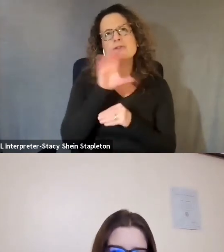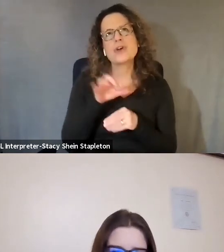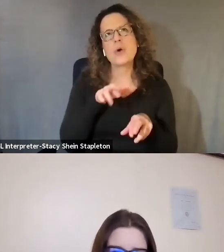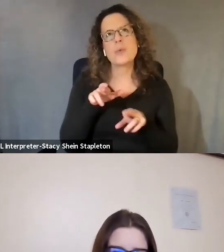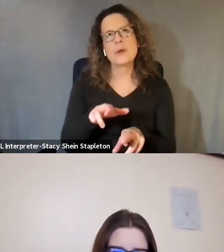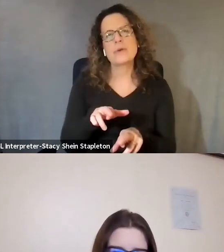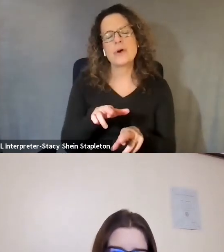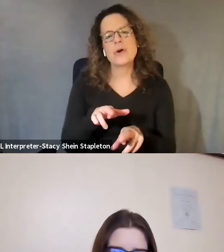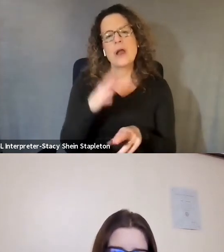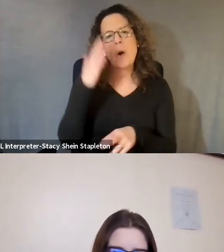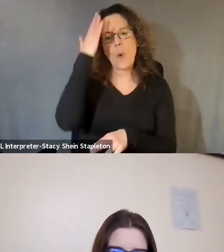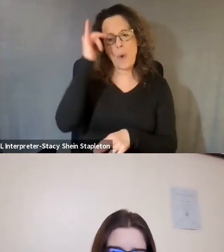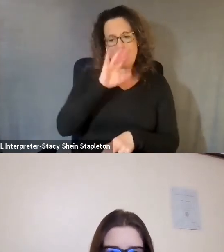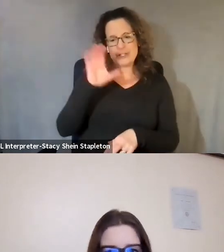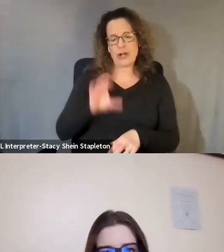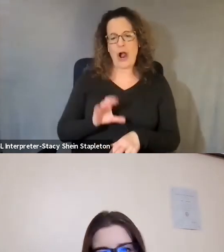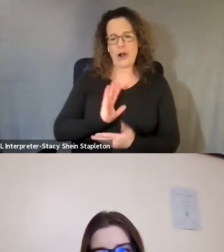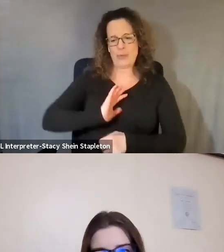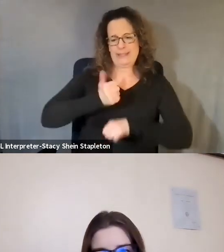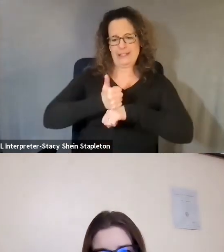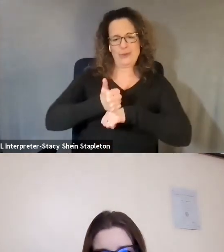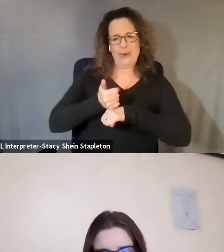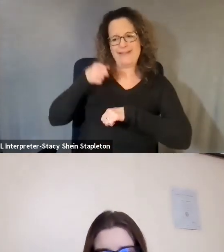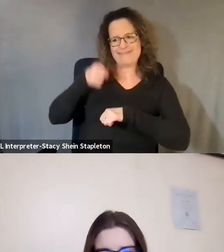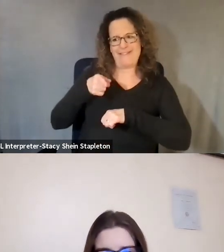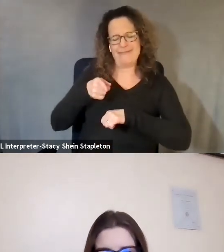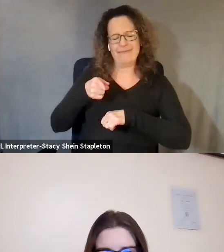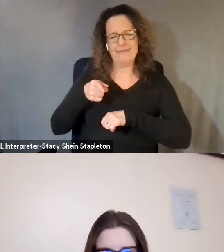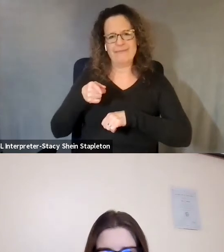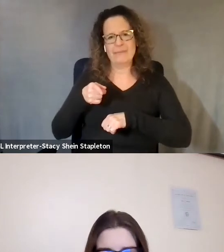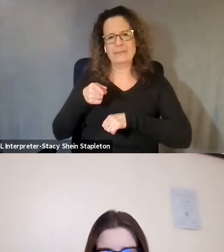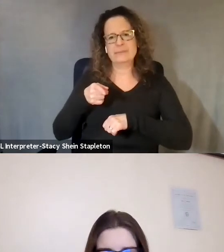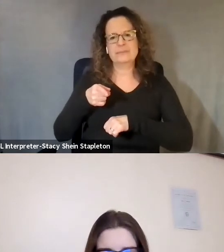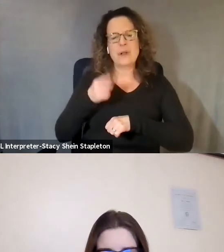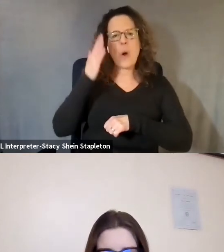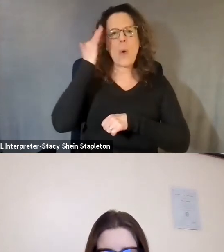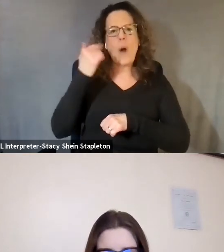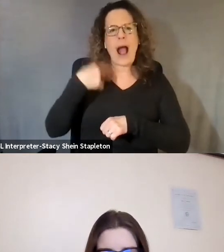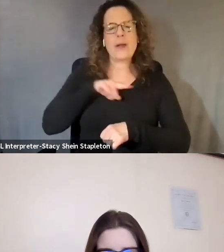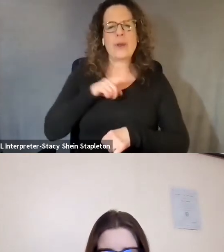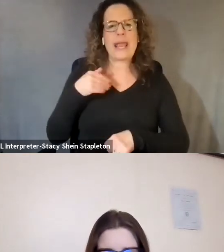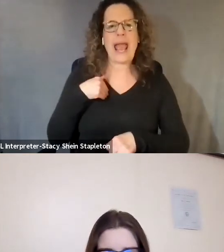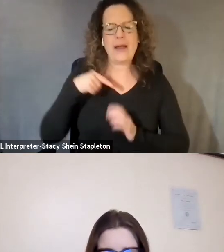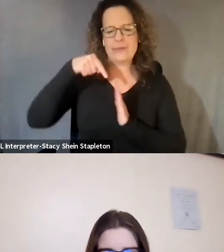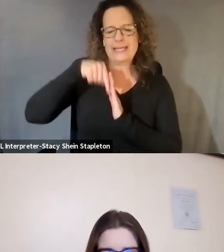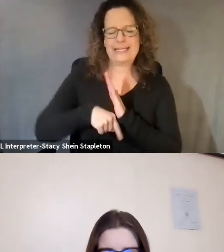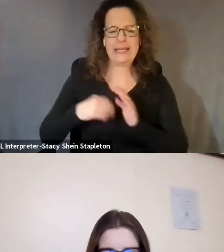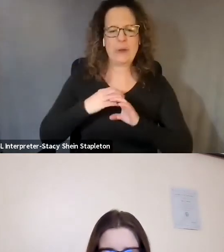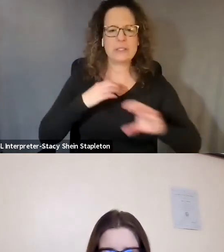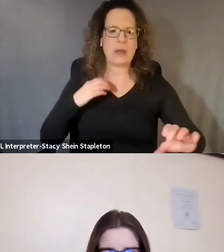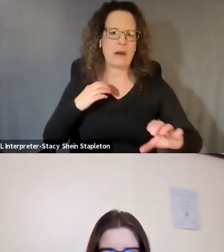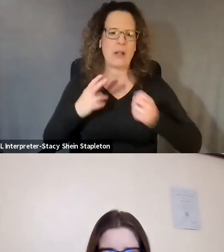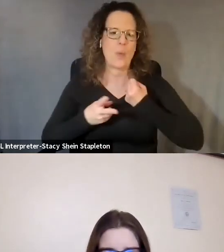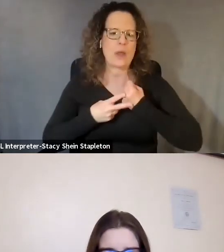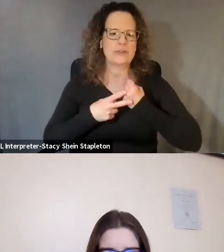River is why Chicago is situated where it is, and why we have what we call a deep tunnel or a tunnel and